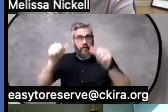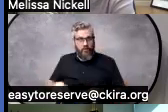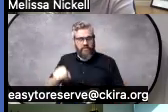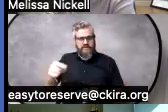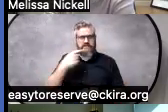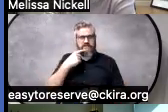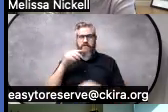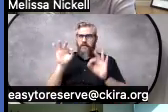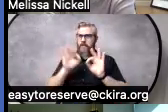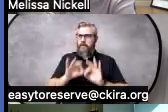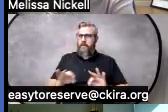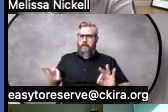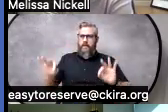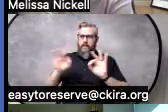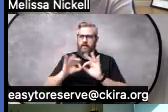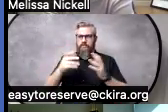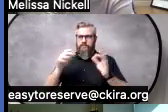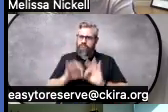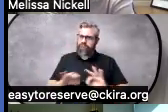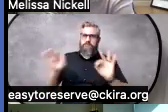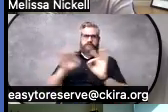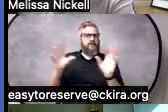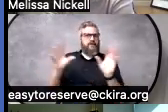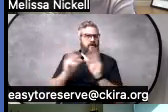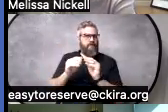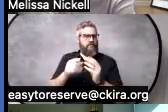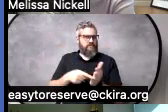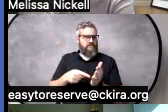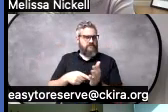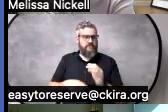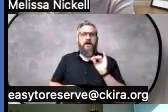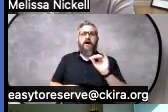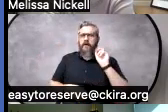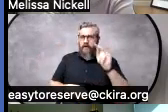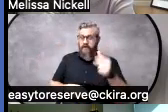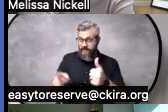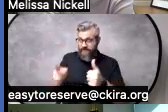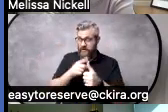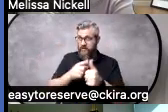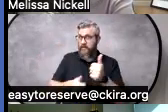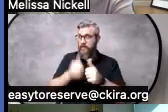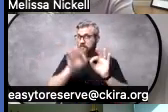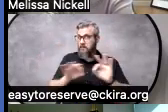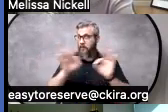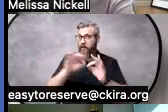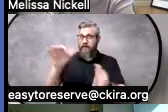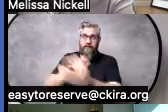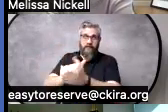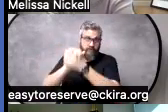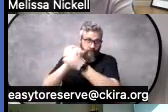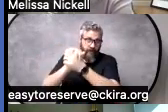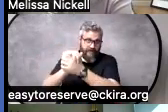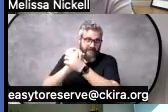pretty important or sort of a significant conference. Okay, first and foremost, congratulations, because getting